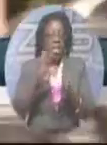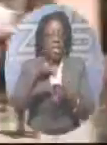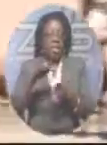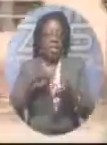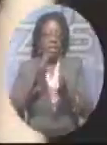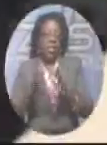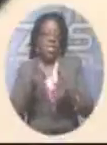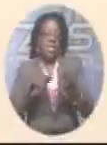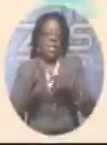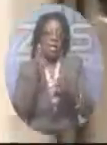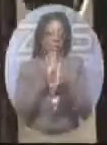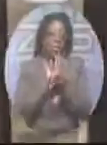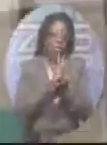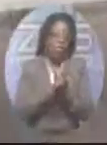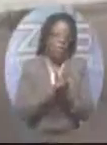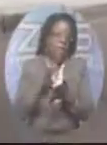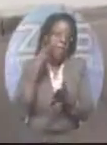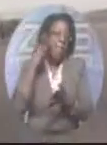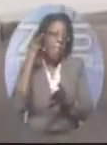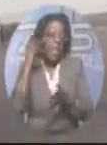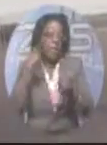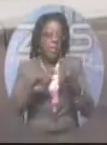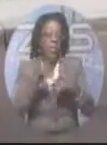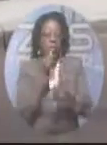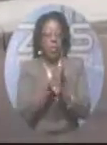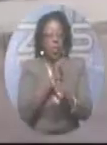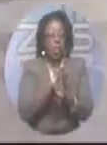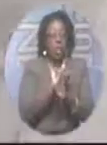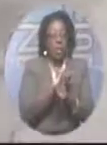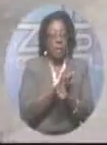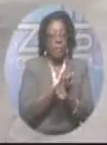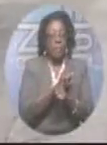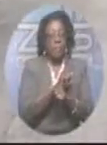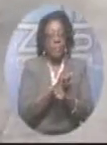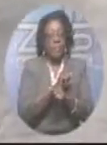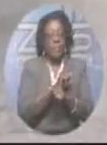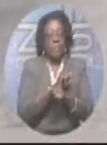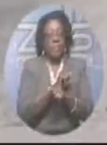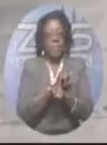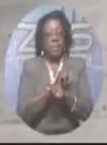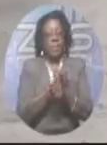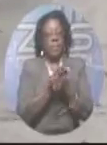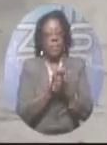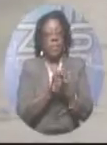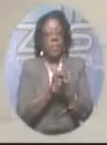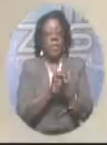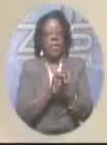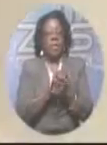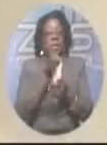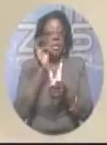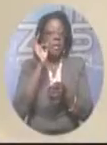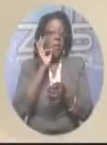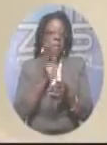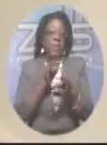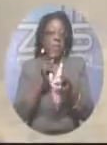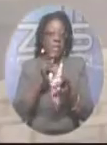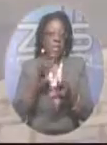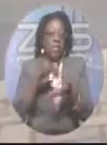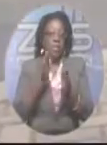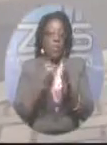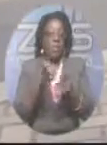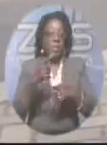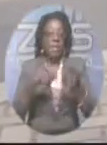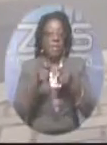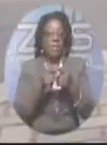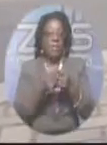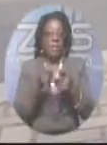work. Despite its vitality, the bus system takes a lot of flack. The death of a 10th grade female student while riding the bus came as a shock